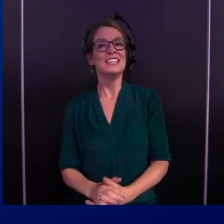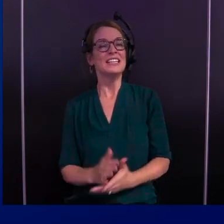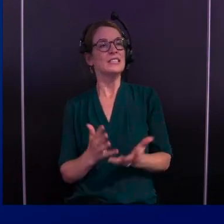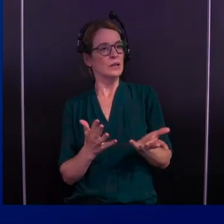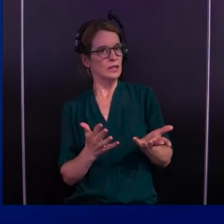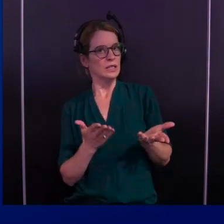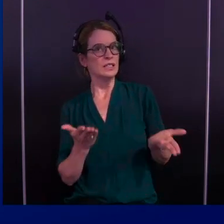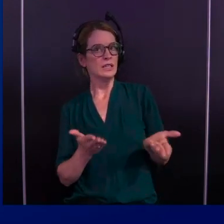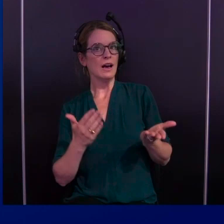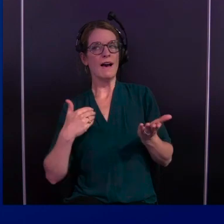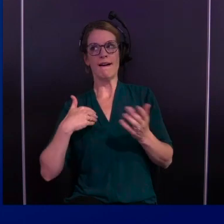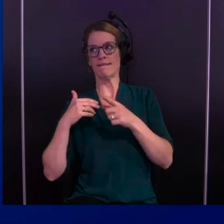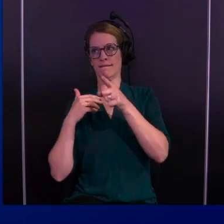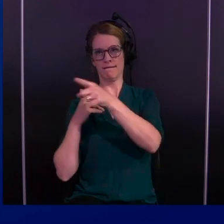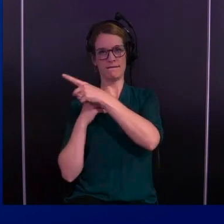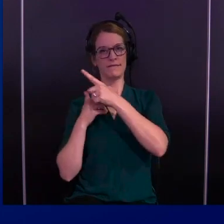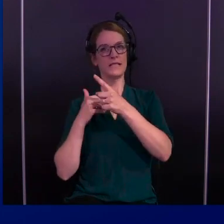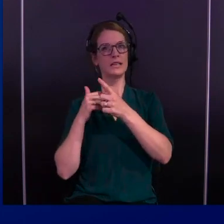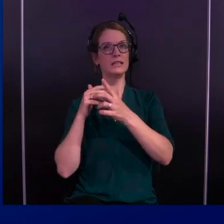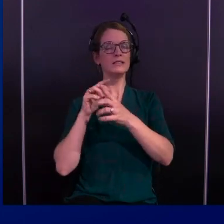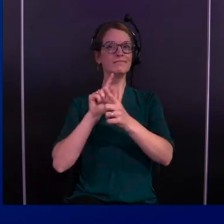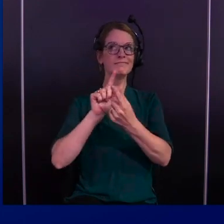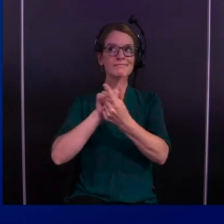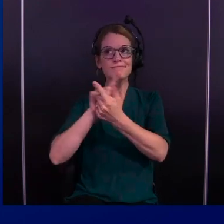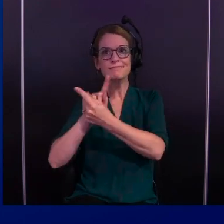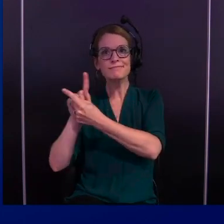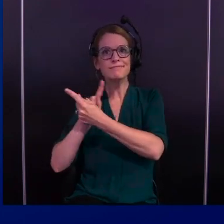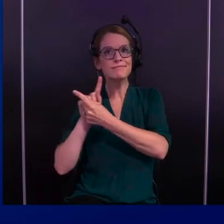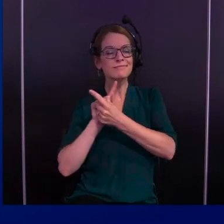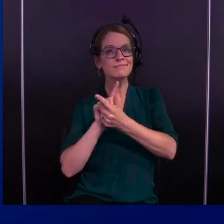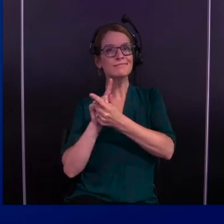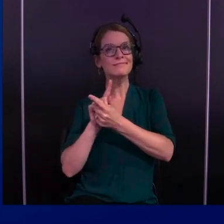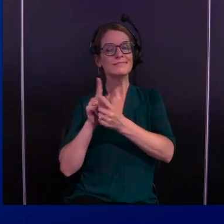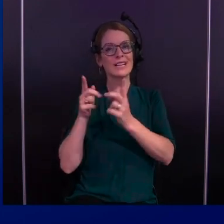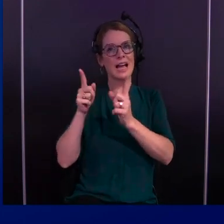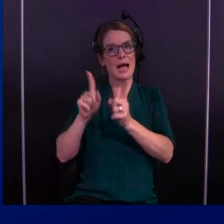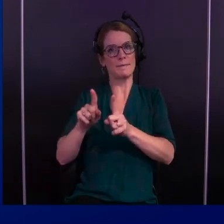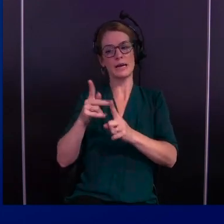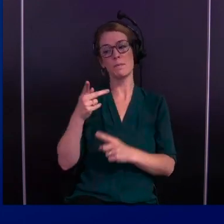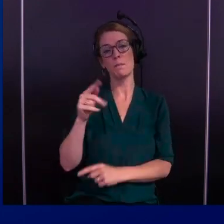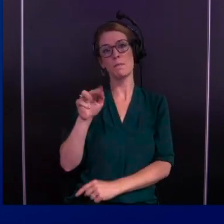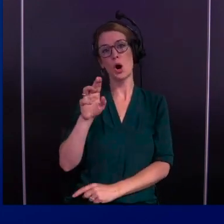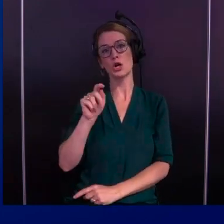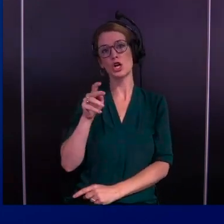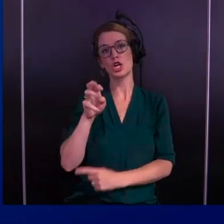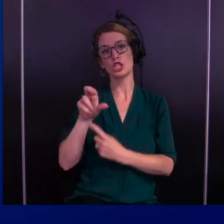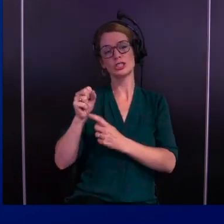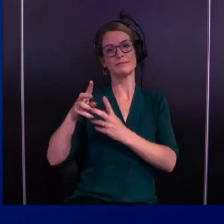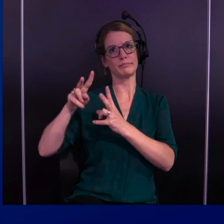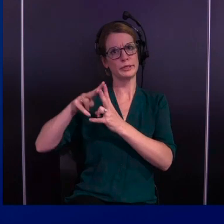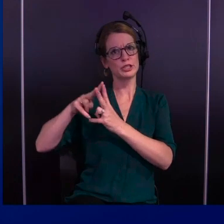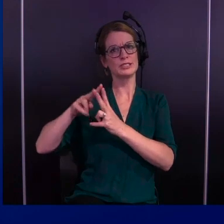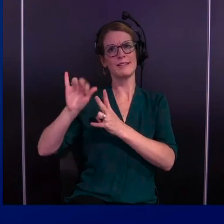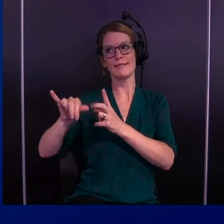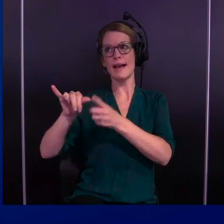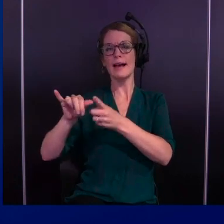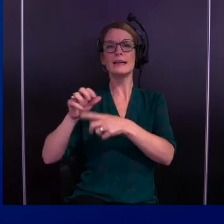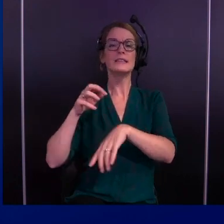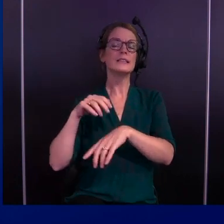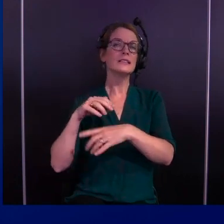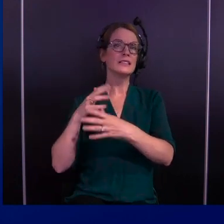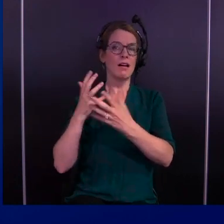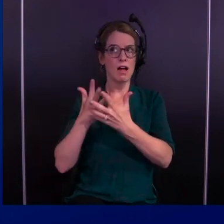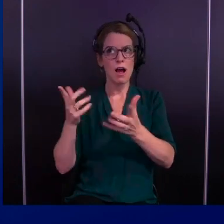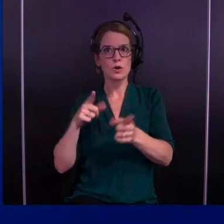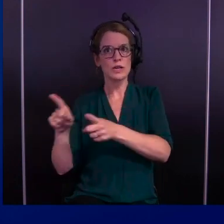I have partners that I'm meeting with because there's a lot of things that are going on in the partner space with respect to the security reference architecture. I've